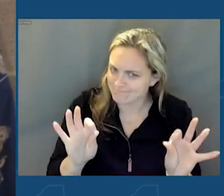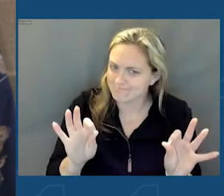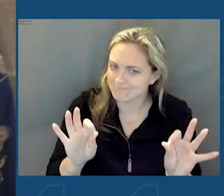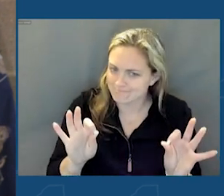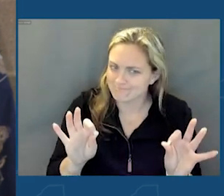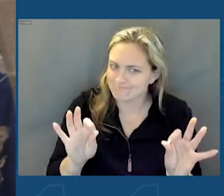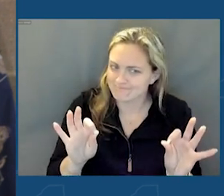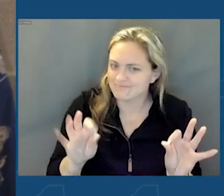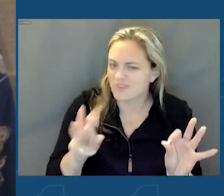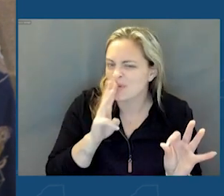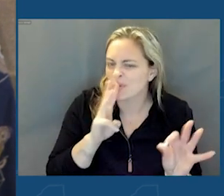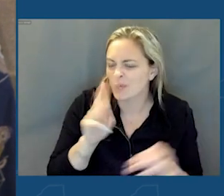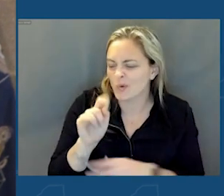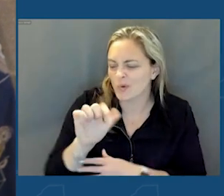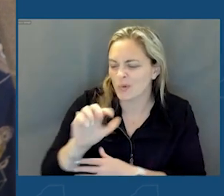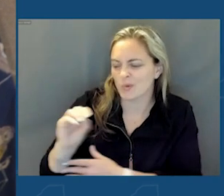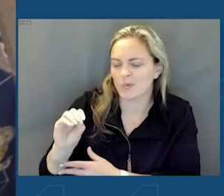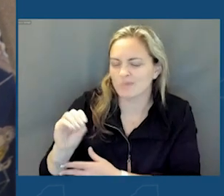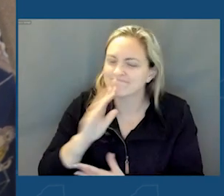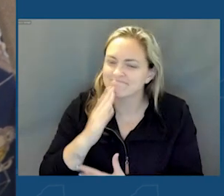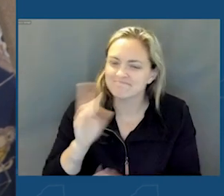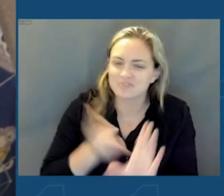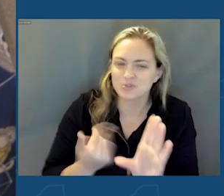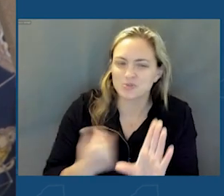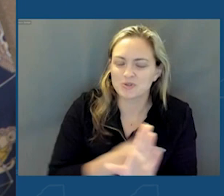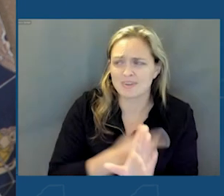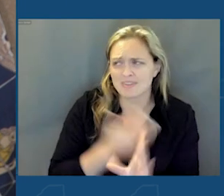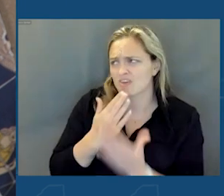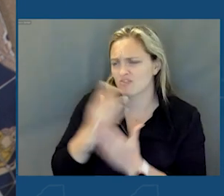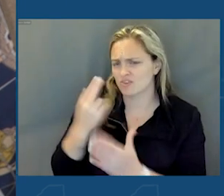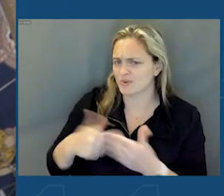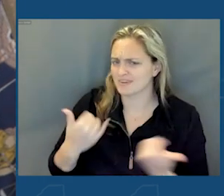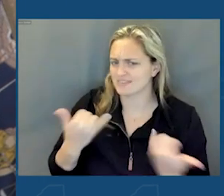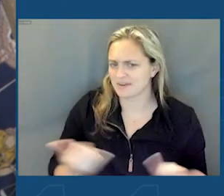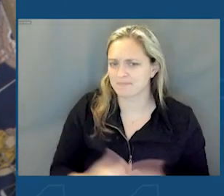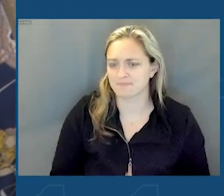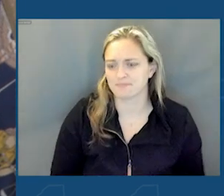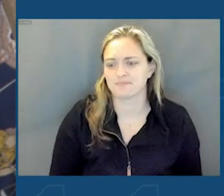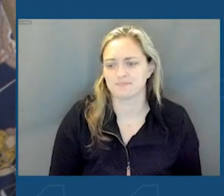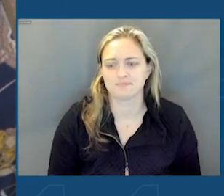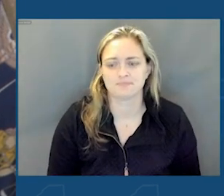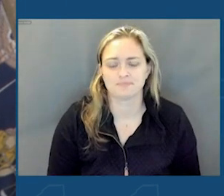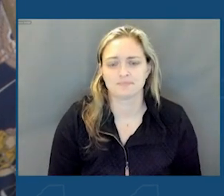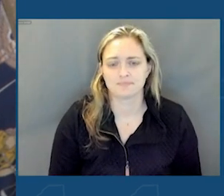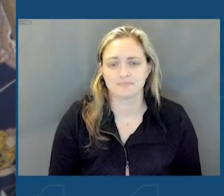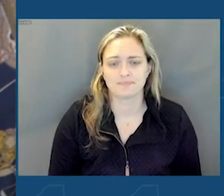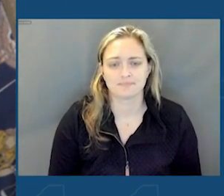in Waterloo. So thank you for joining me. Thank you, Assembly member, for joining us here today.